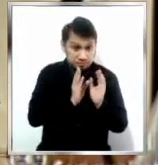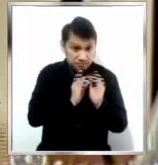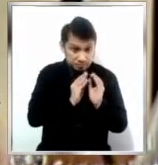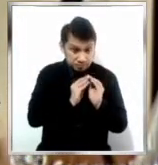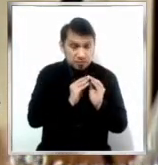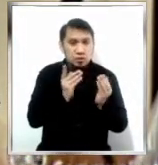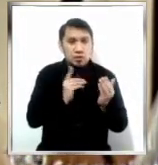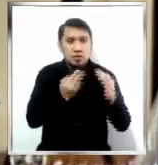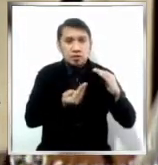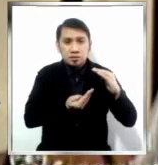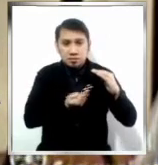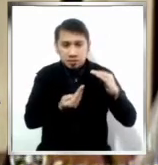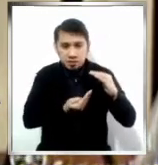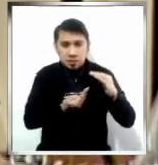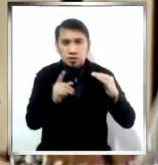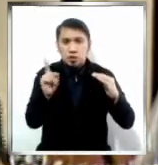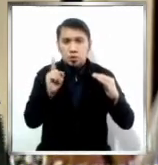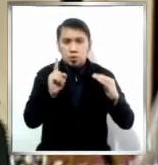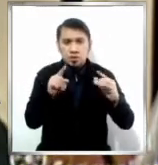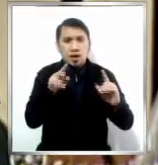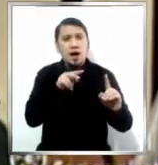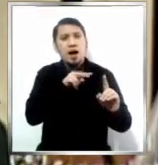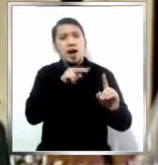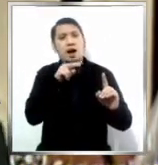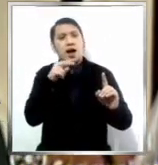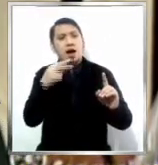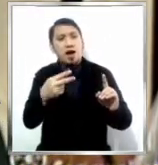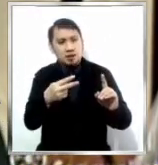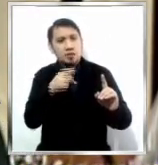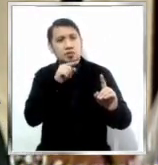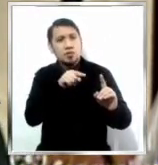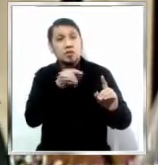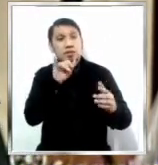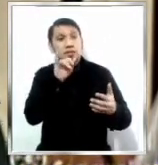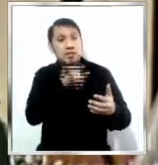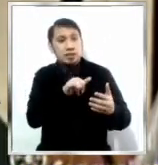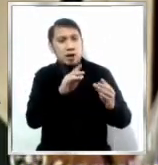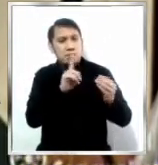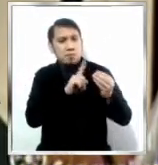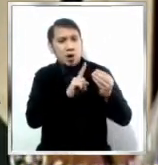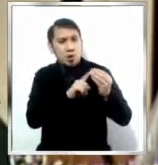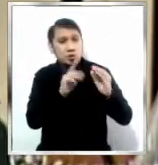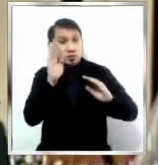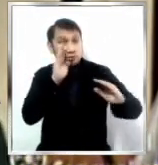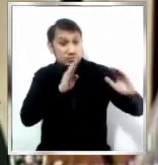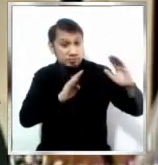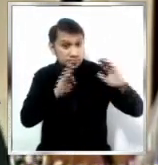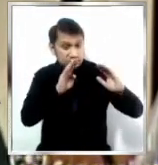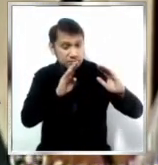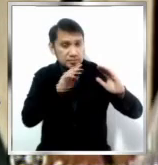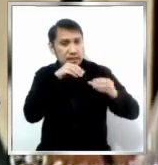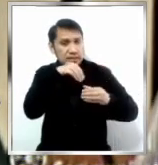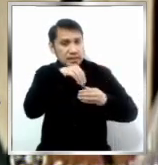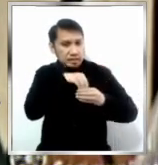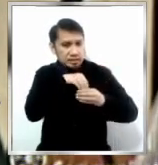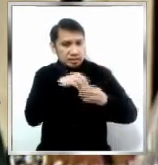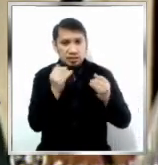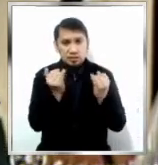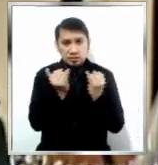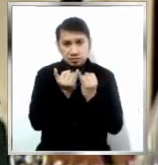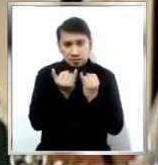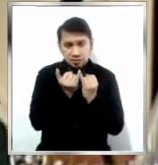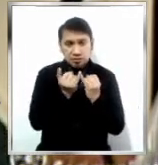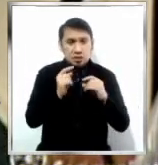get a bird's eye view, an overview of the problems obtaining at PhilHealth. But the matter of building